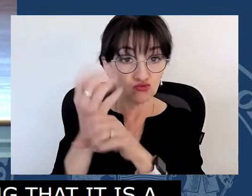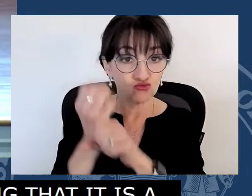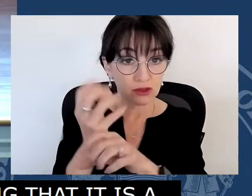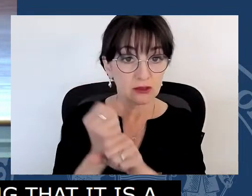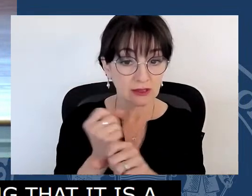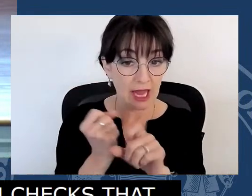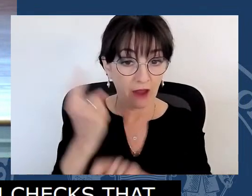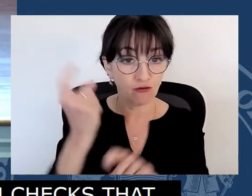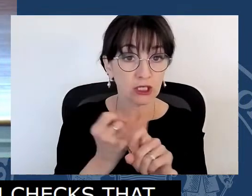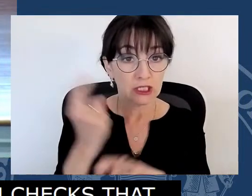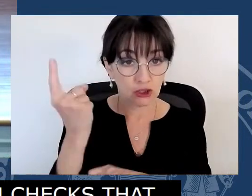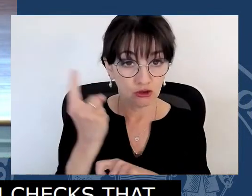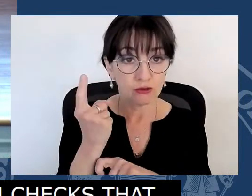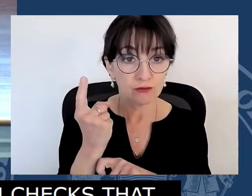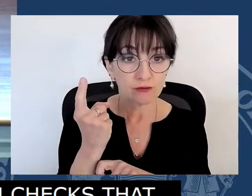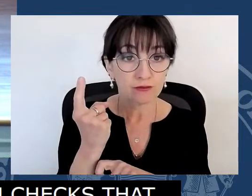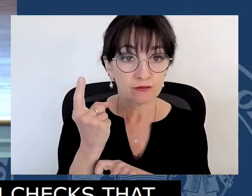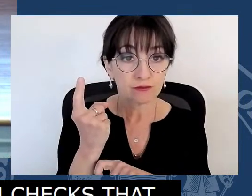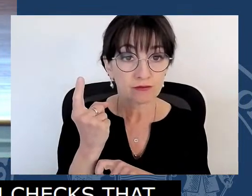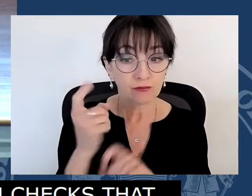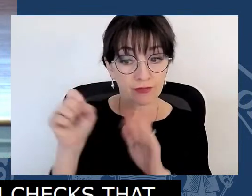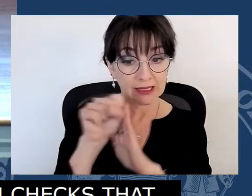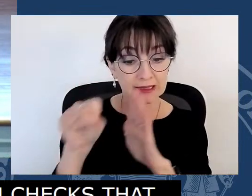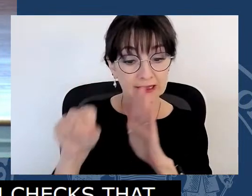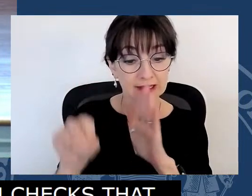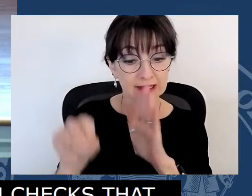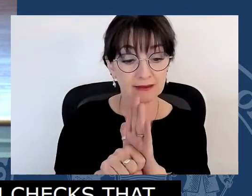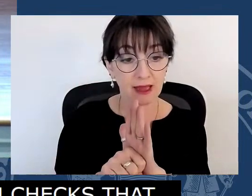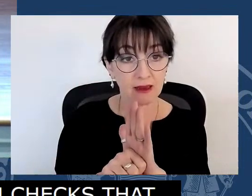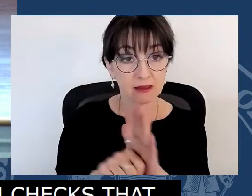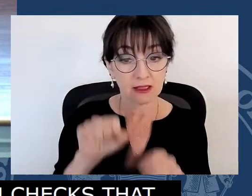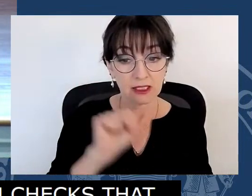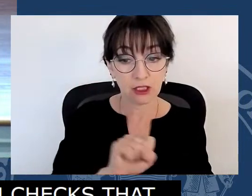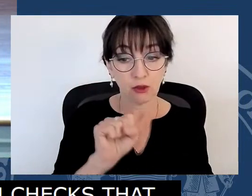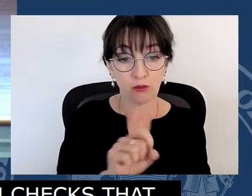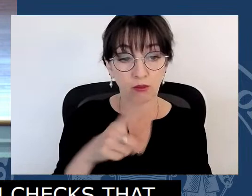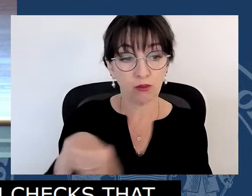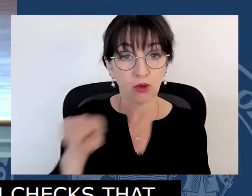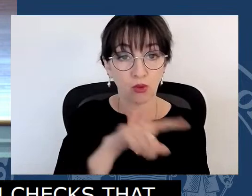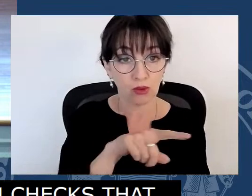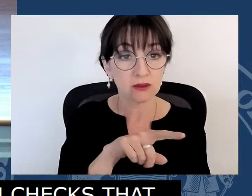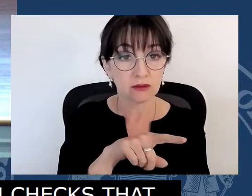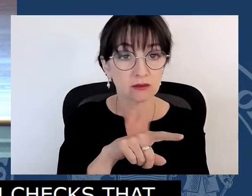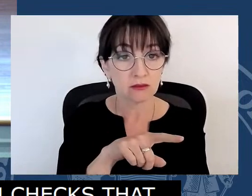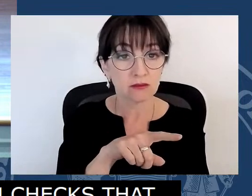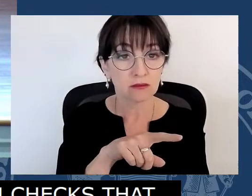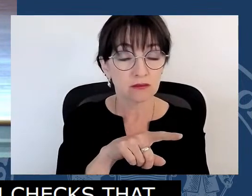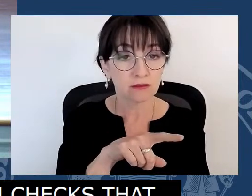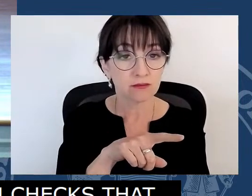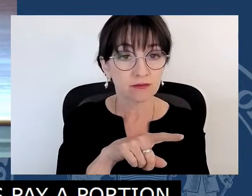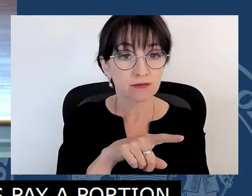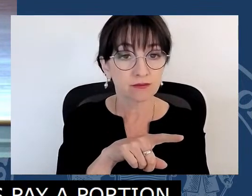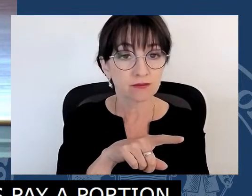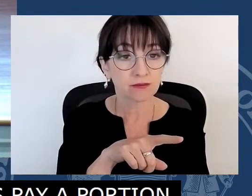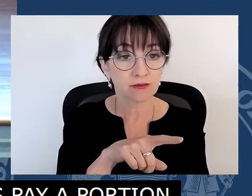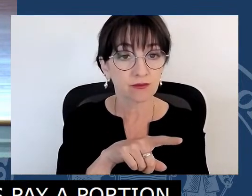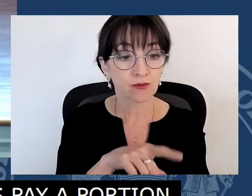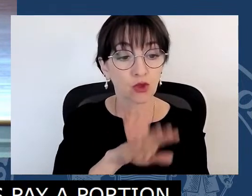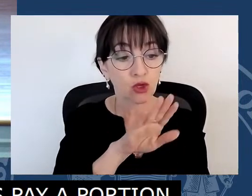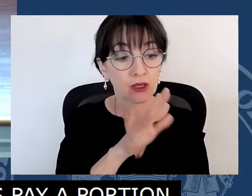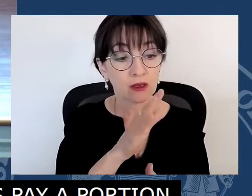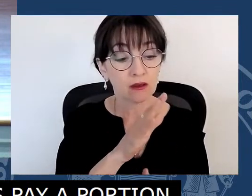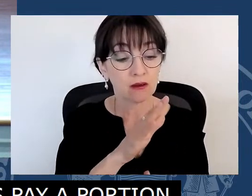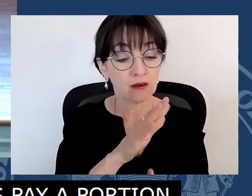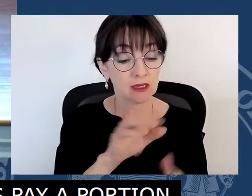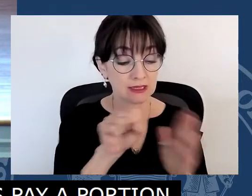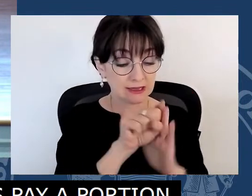year, state employees pay a portion of their salary into the pension fund.